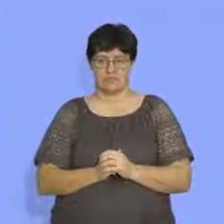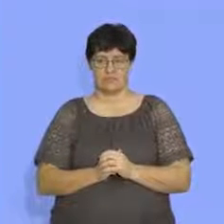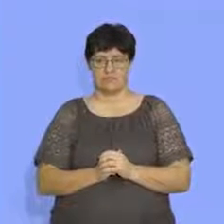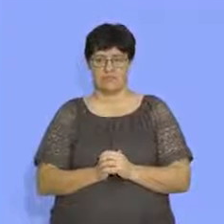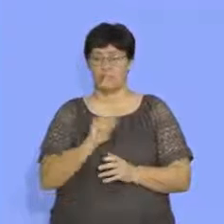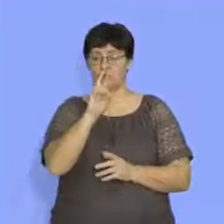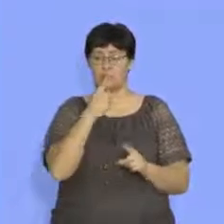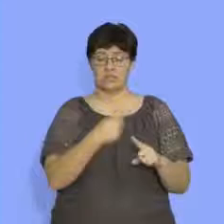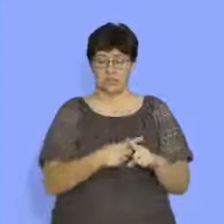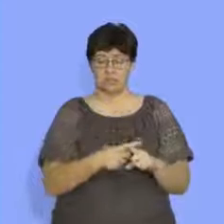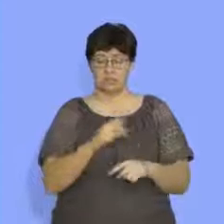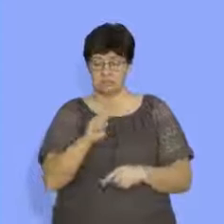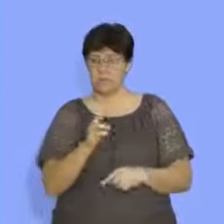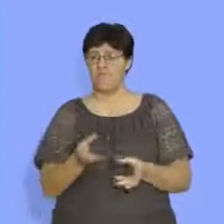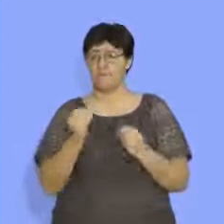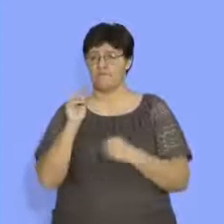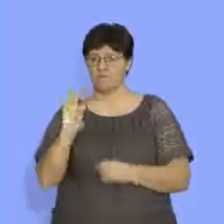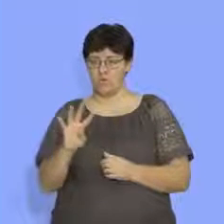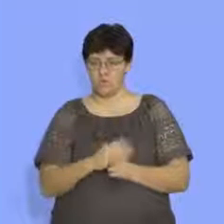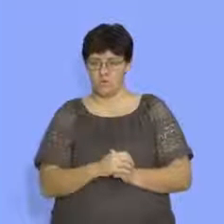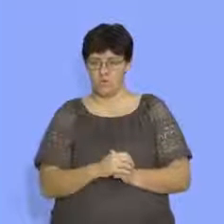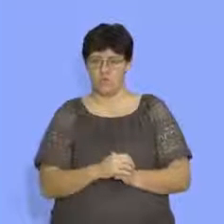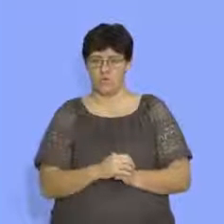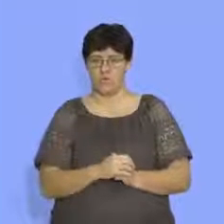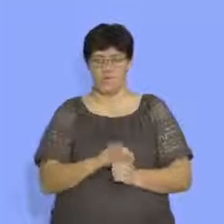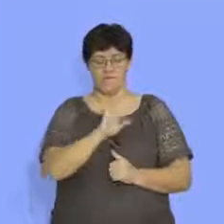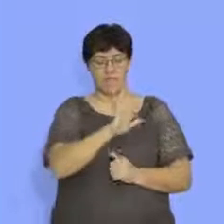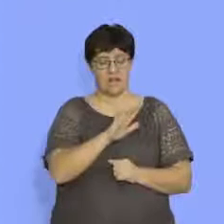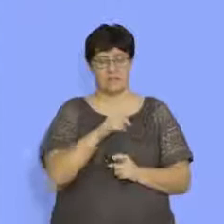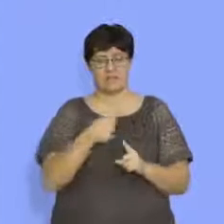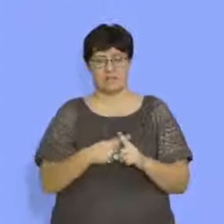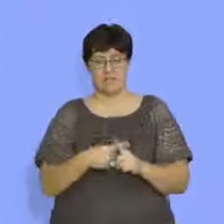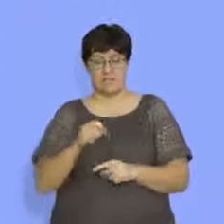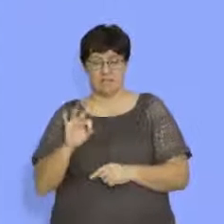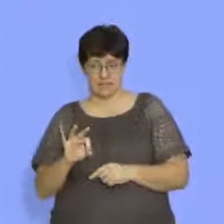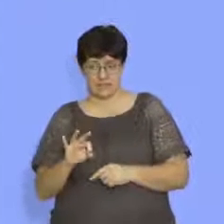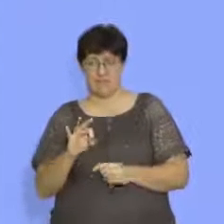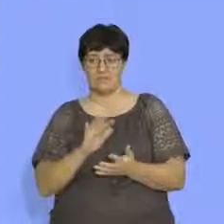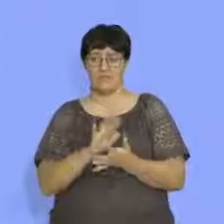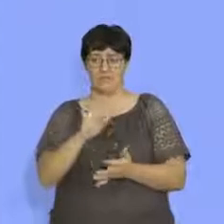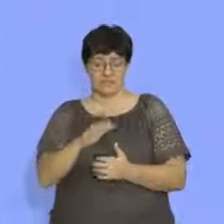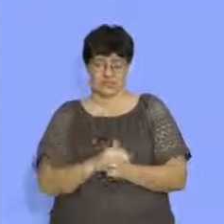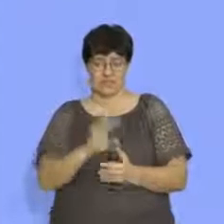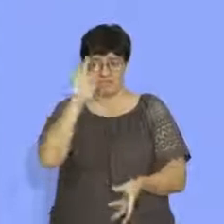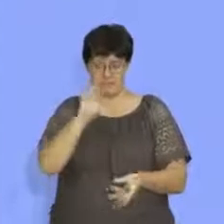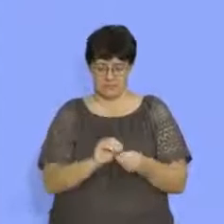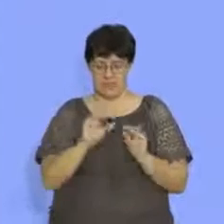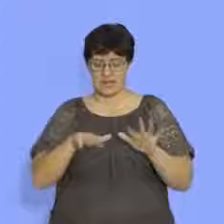them, and 2 multiplied by 2 gives me 4 wheels, and 5 multiplied by 3